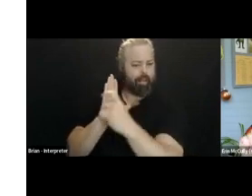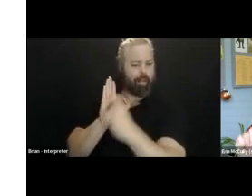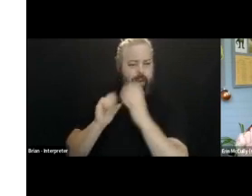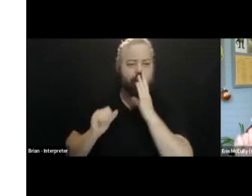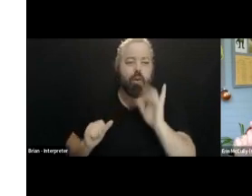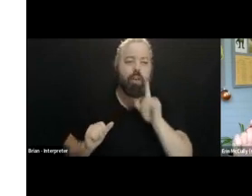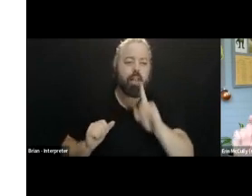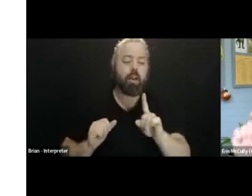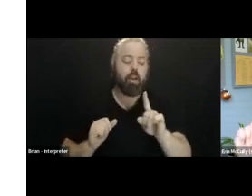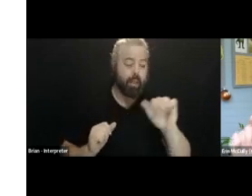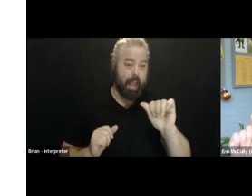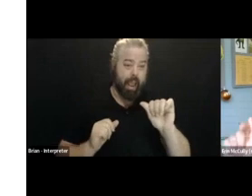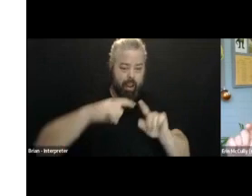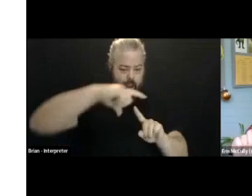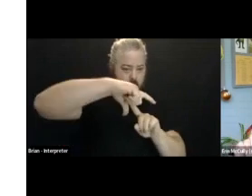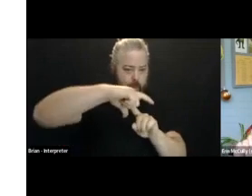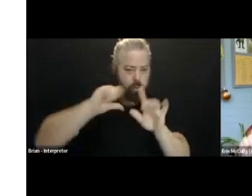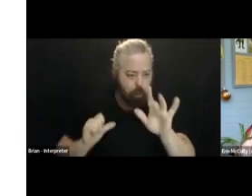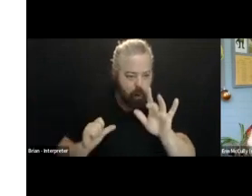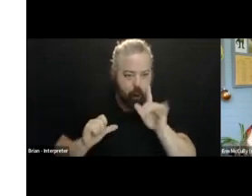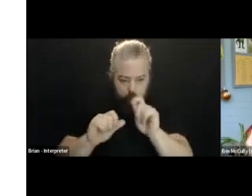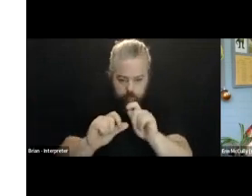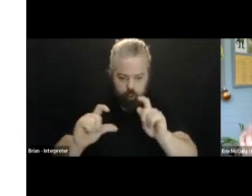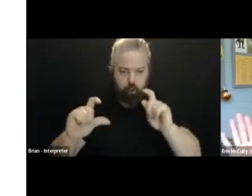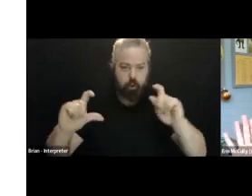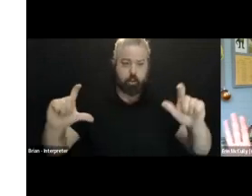arrow on the A button to make it really big.